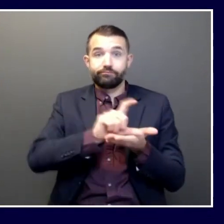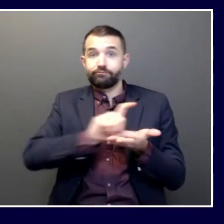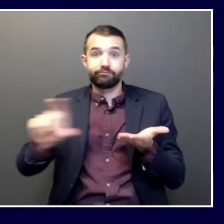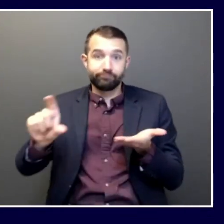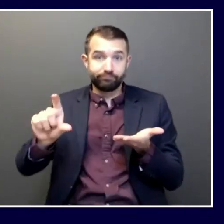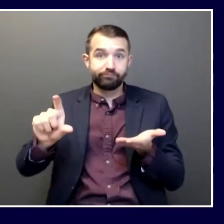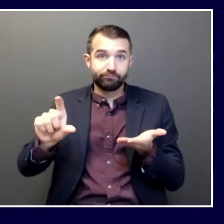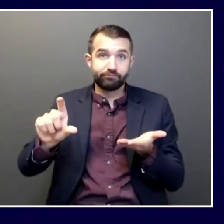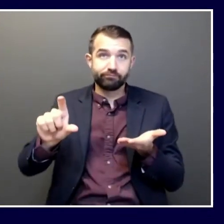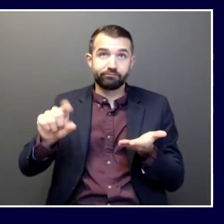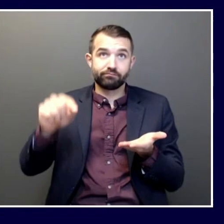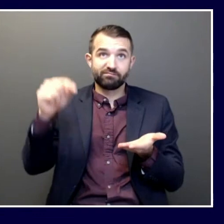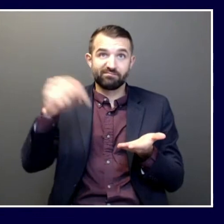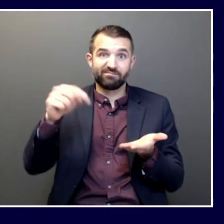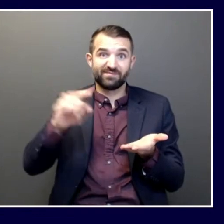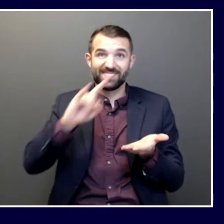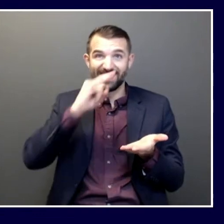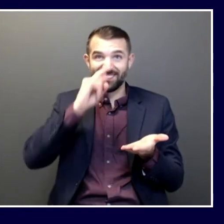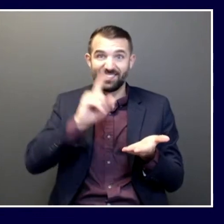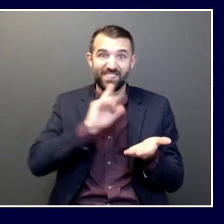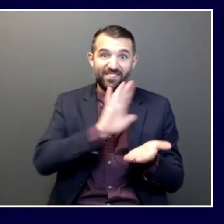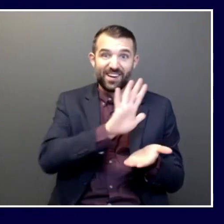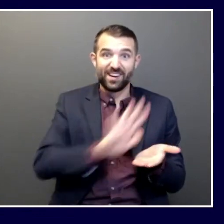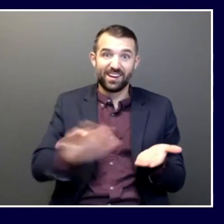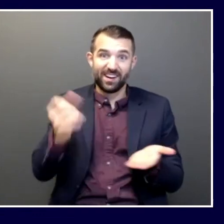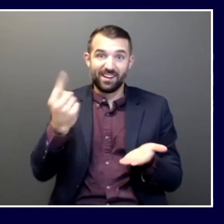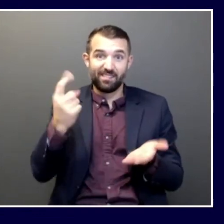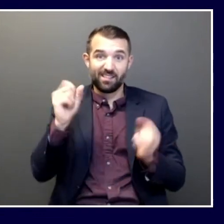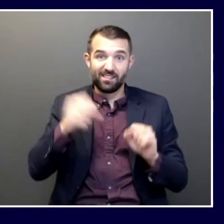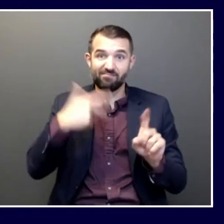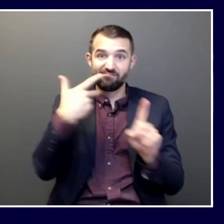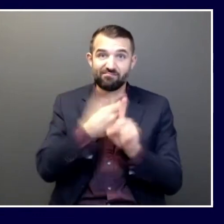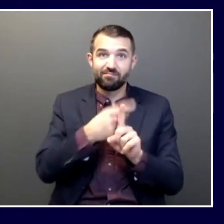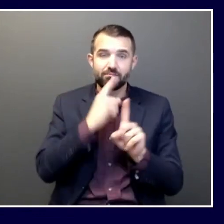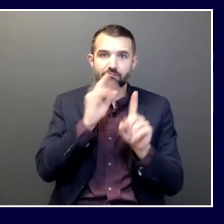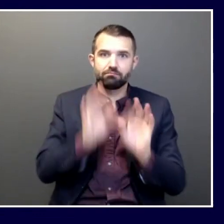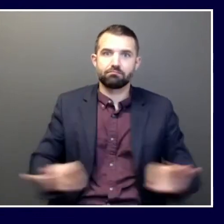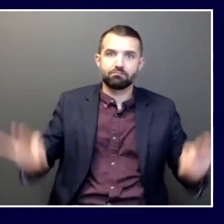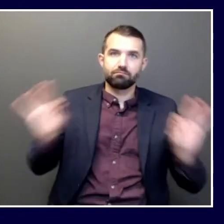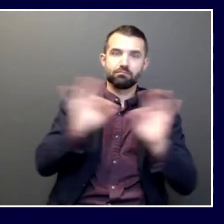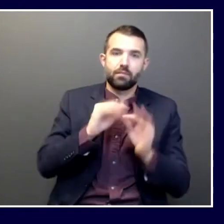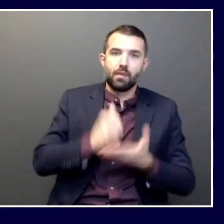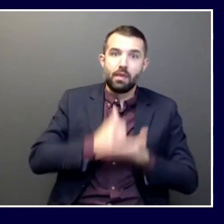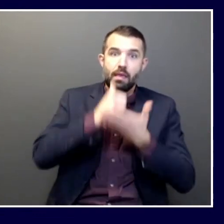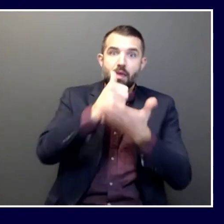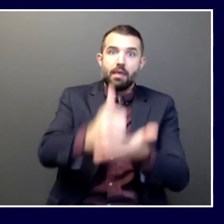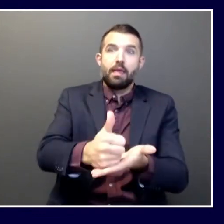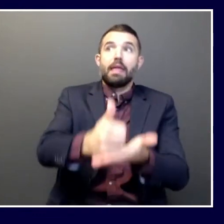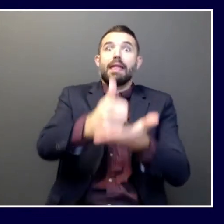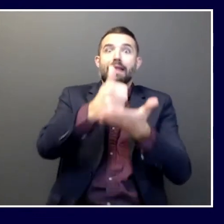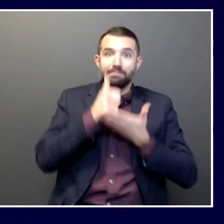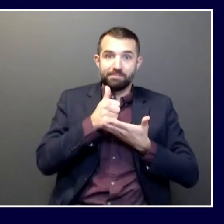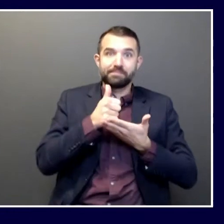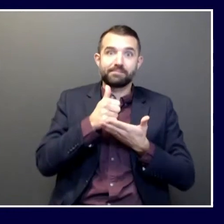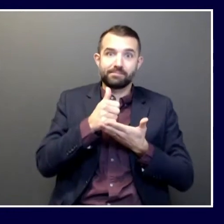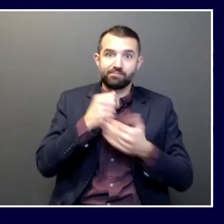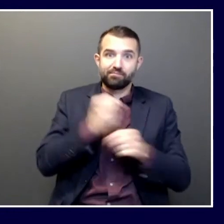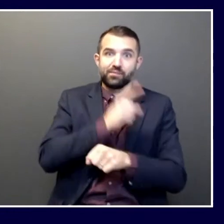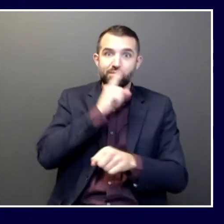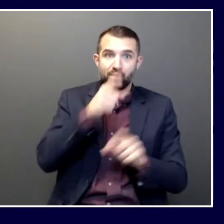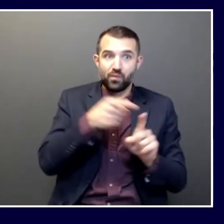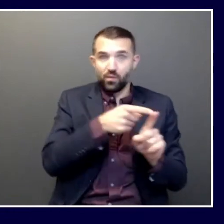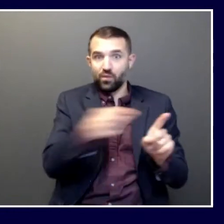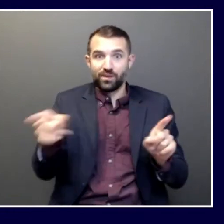11 is a big step forward. It now gets us that much closer to making sure that children in that group can enjoy the benefits